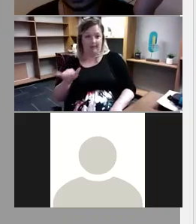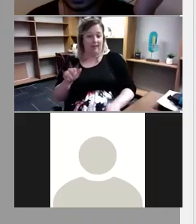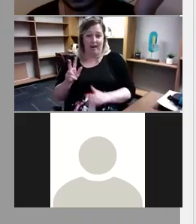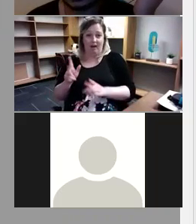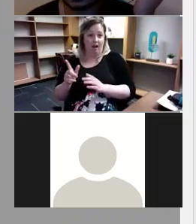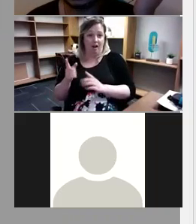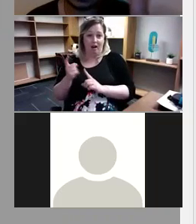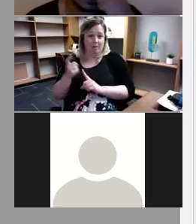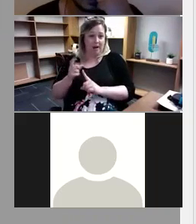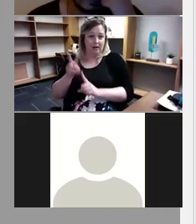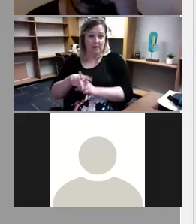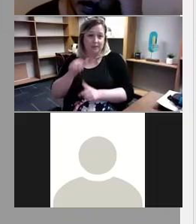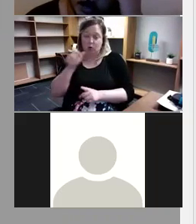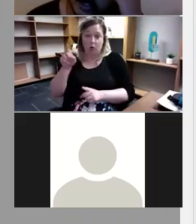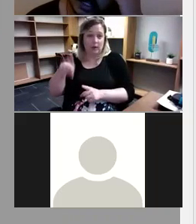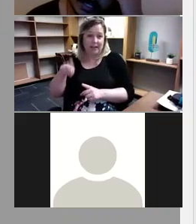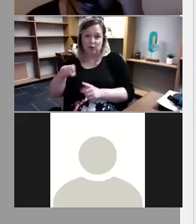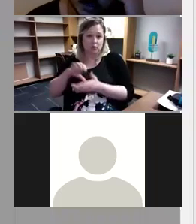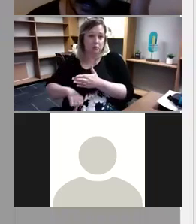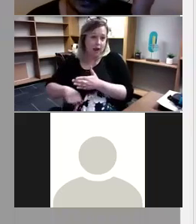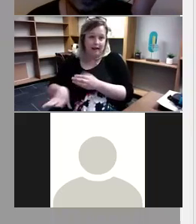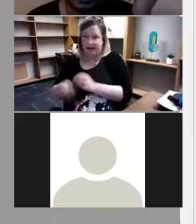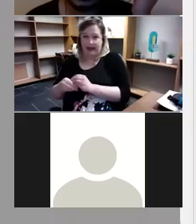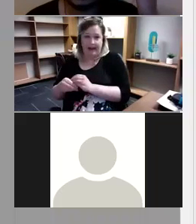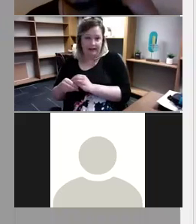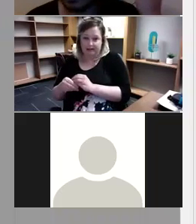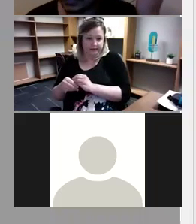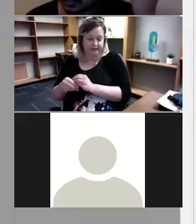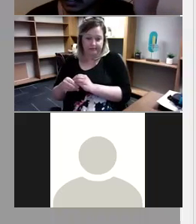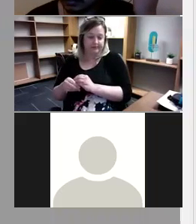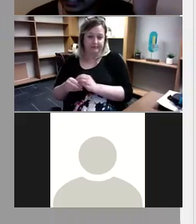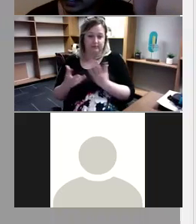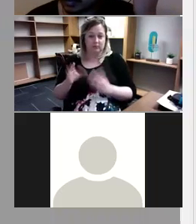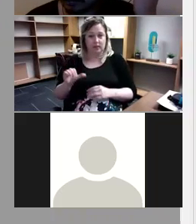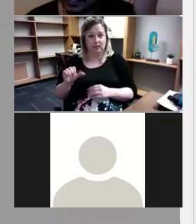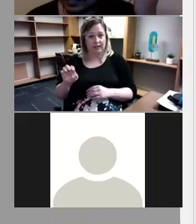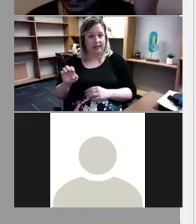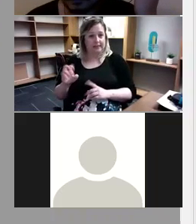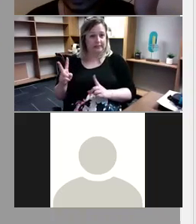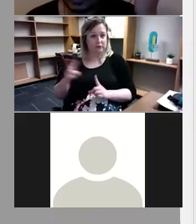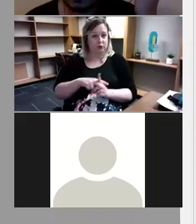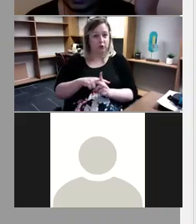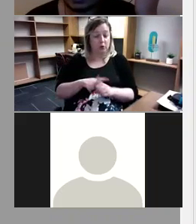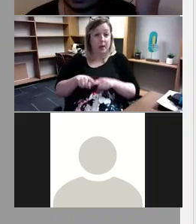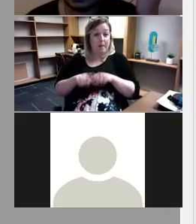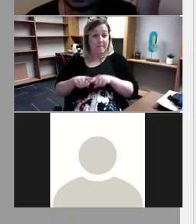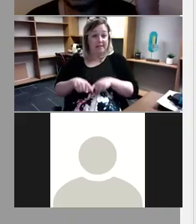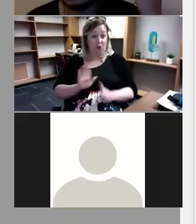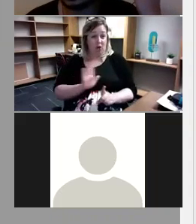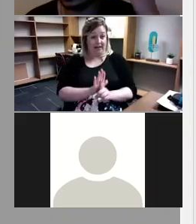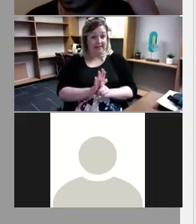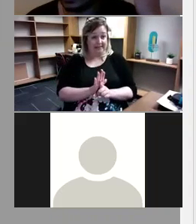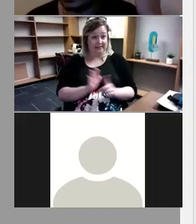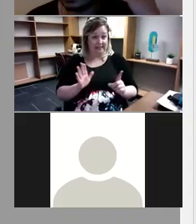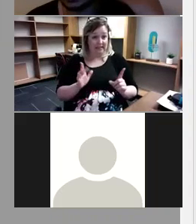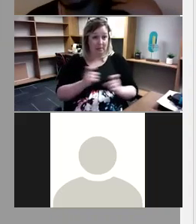this case, we can directly say that this is f of n equals to theta n squared. Then based on the case 2 complexity, we can say theta